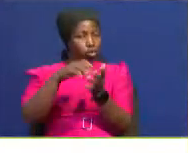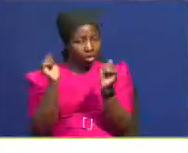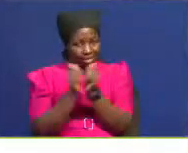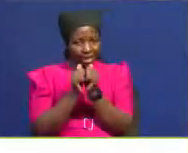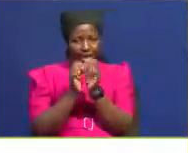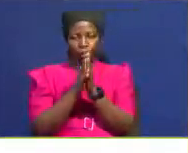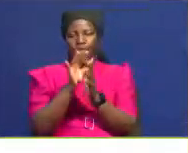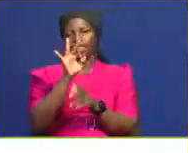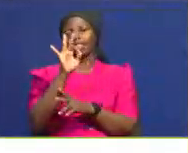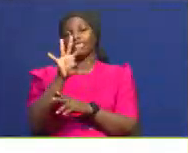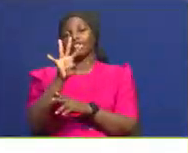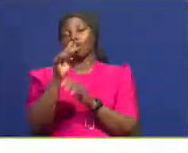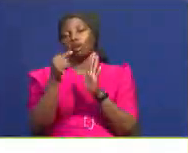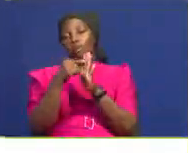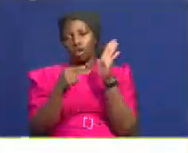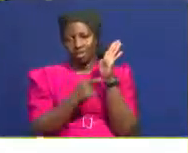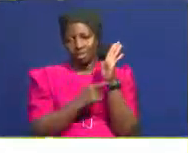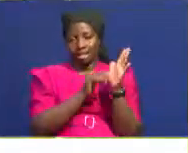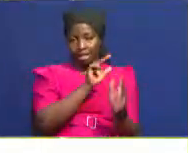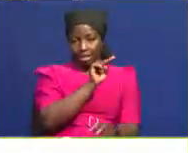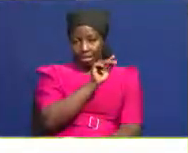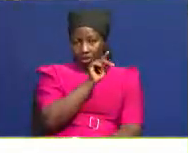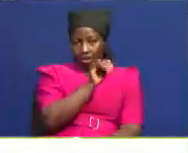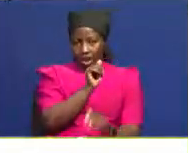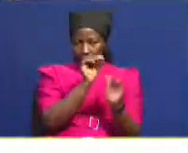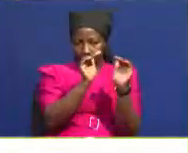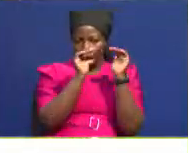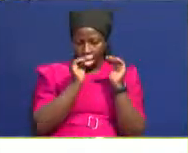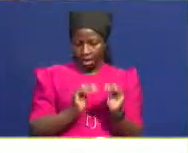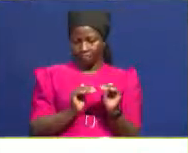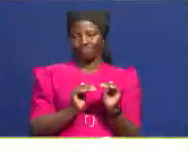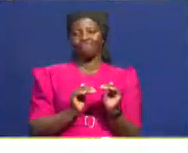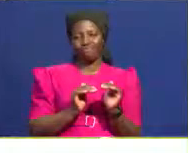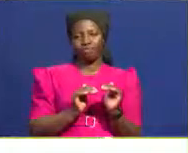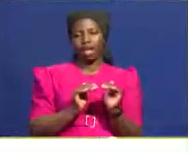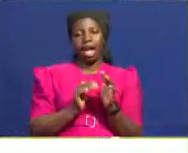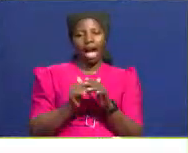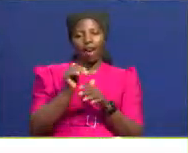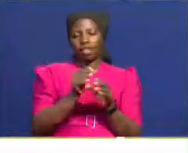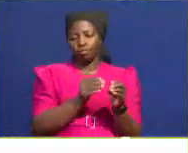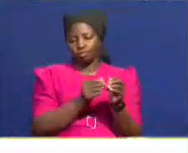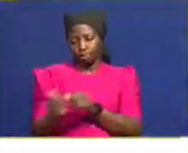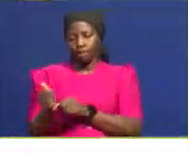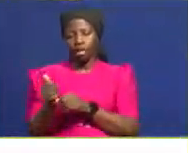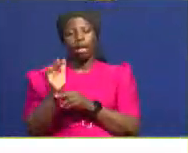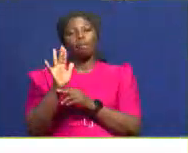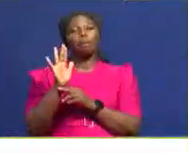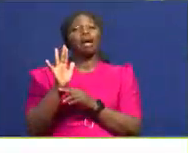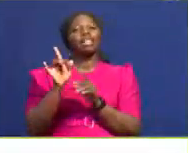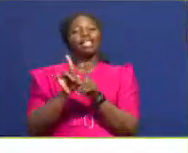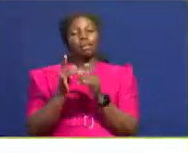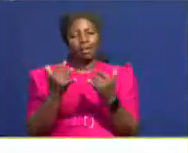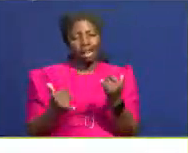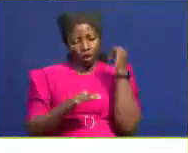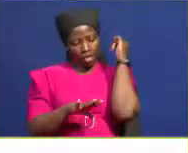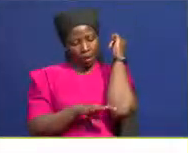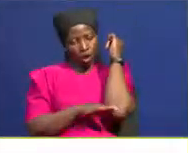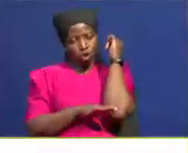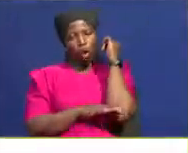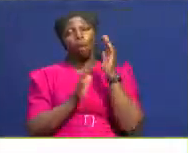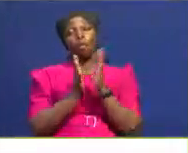with 34 points, while Nzoia Sugar's relegation wars persist following the defeat and lie bottom with 17